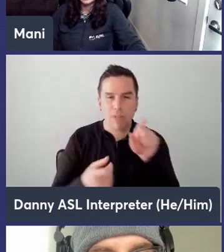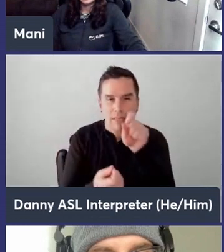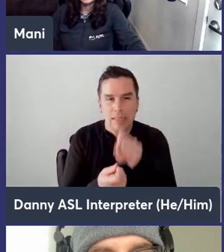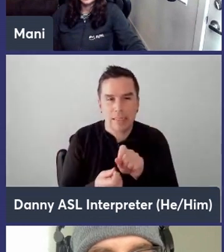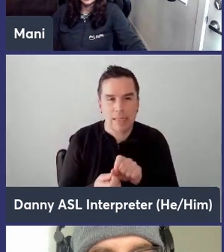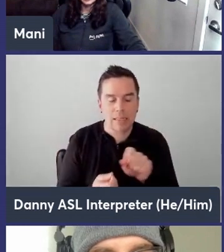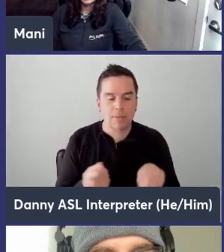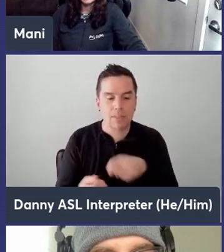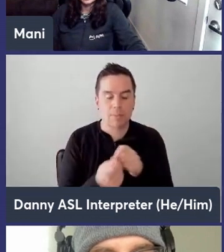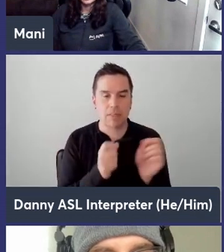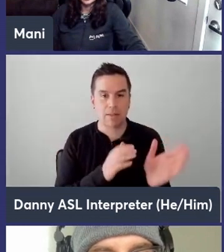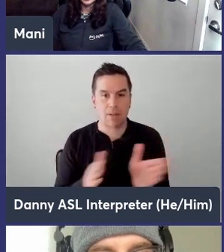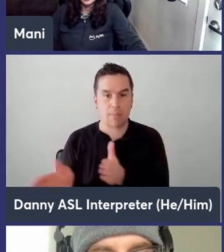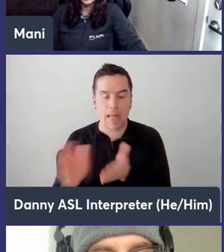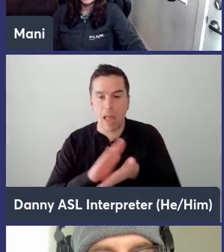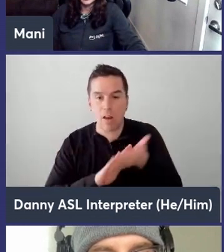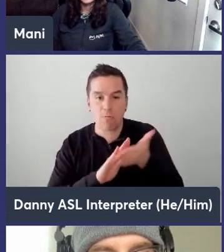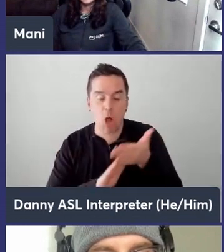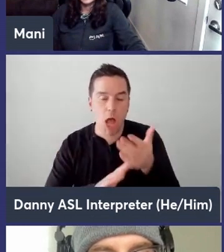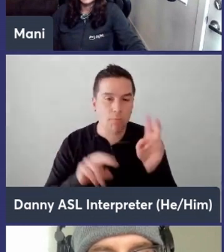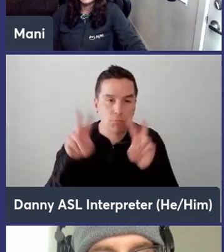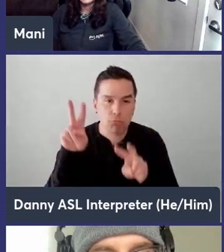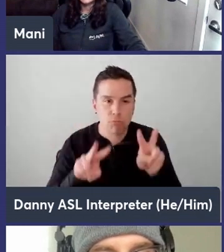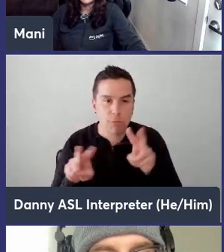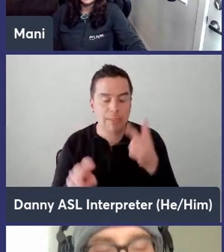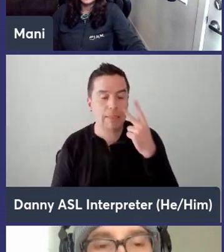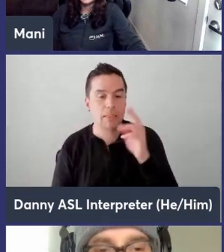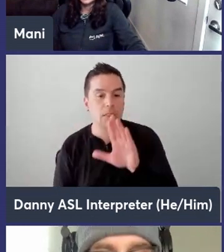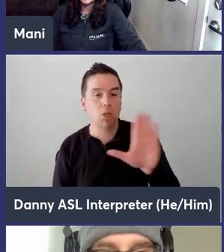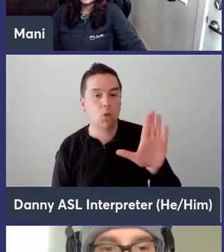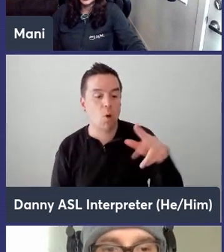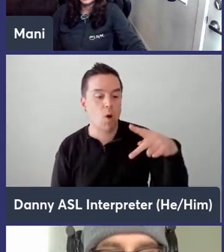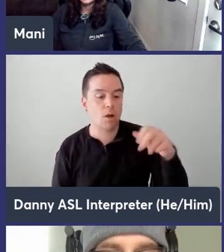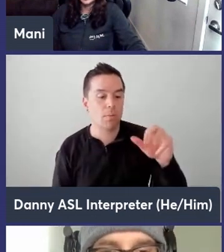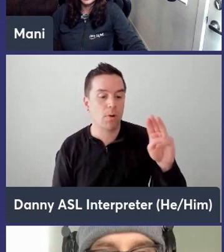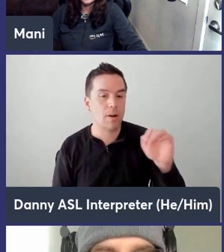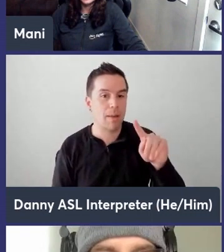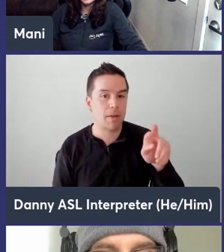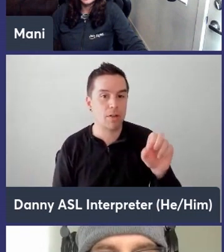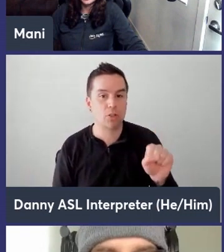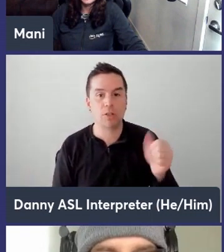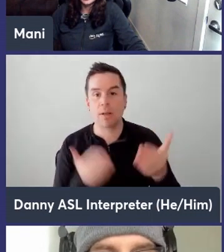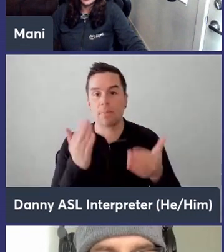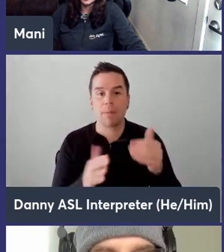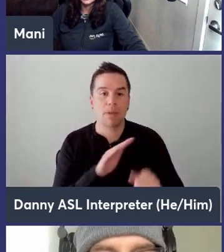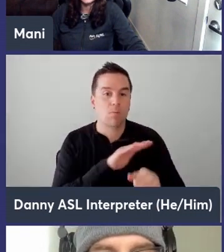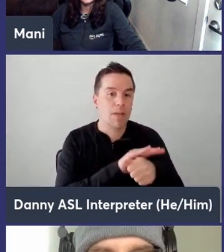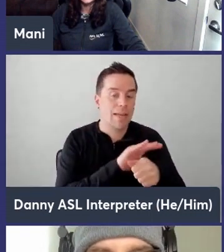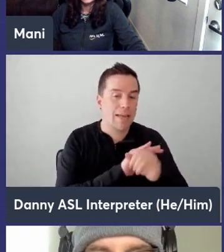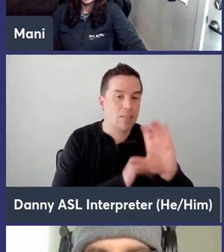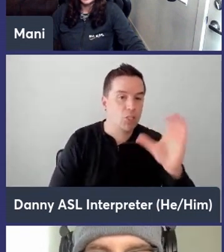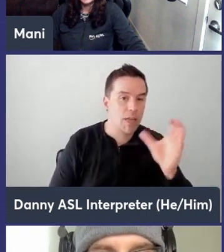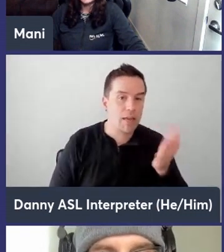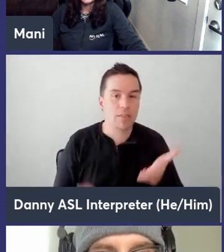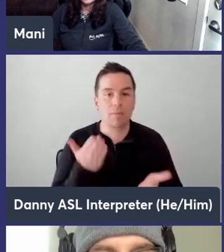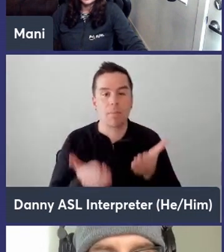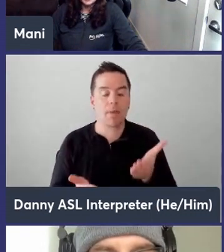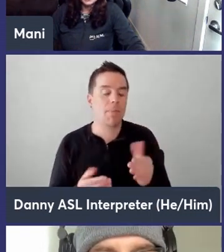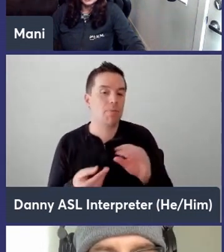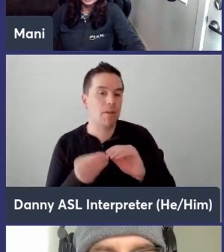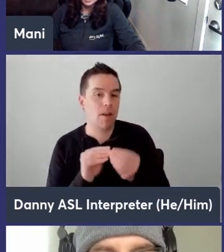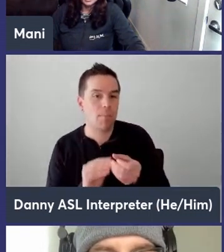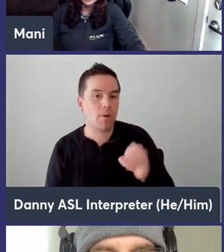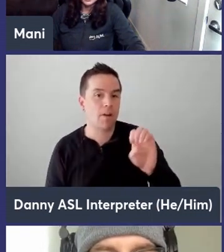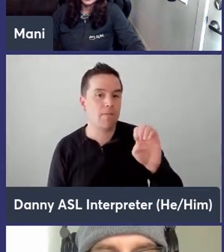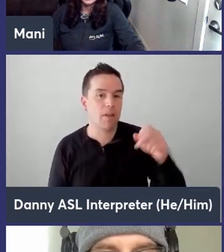and select, see your parameters, and see, maybe it was the hidden channels, maybe it was the number of epochs, right? Or maybe it was the